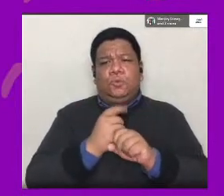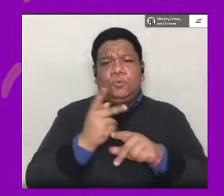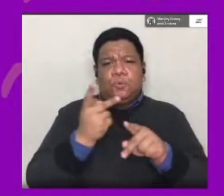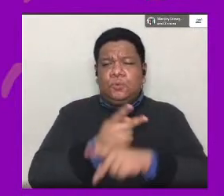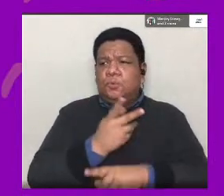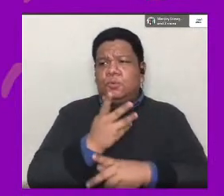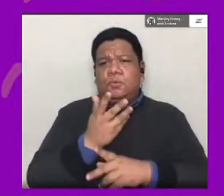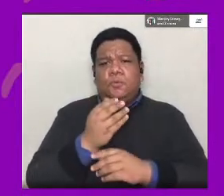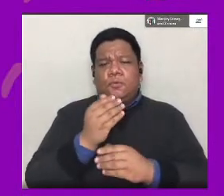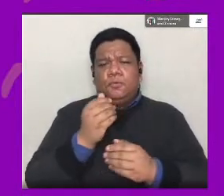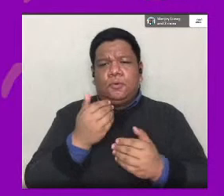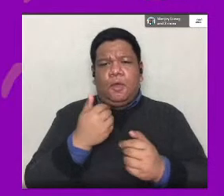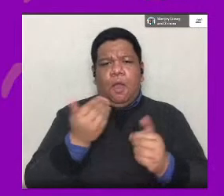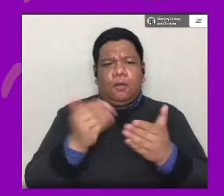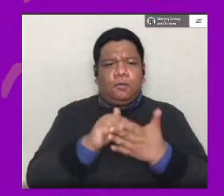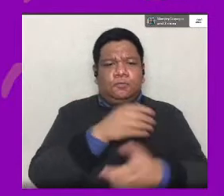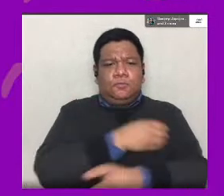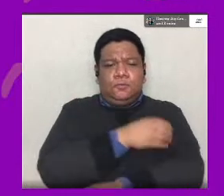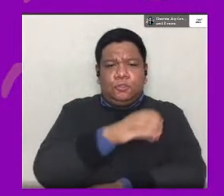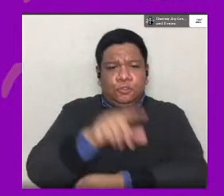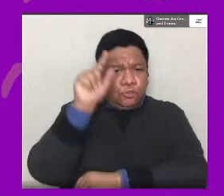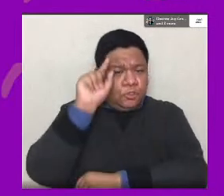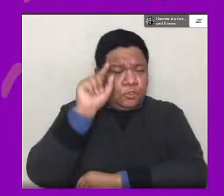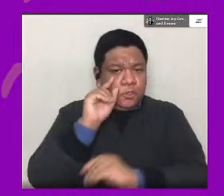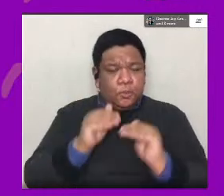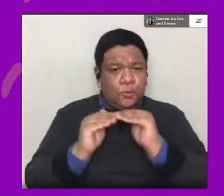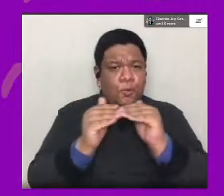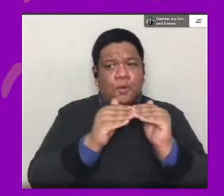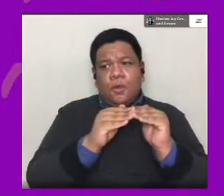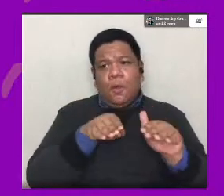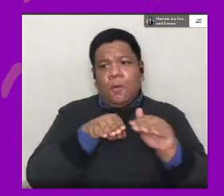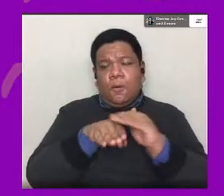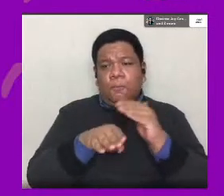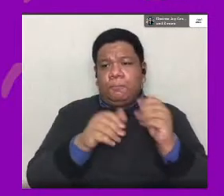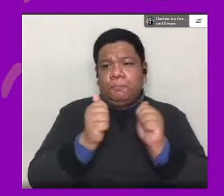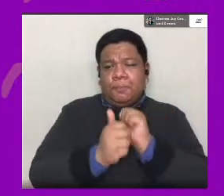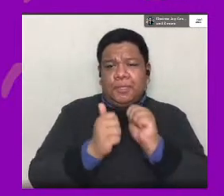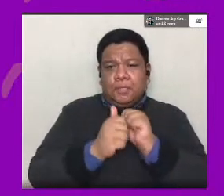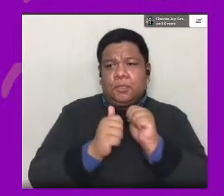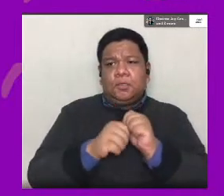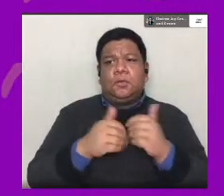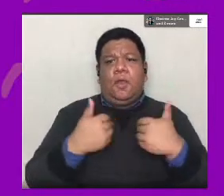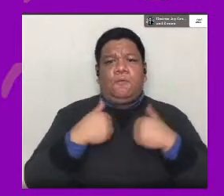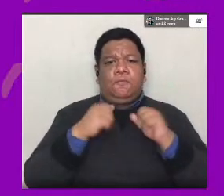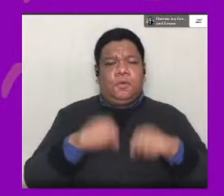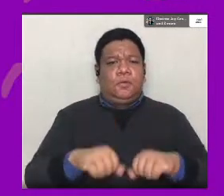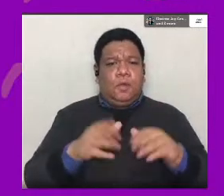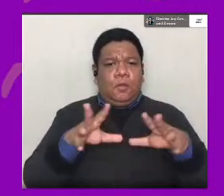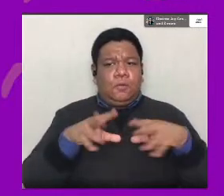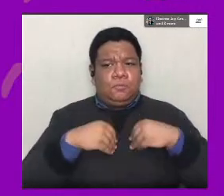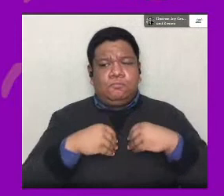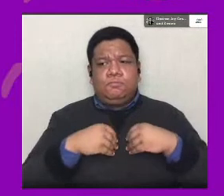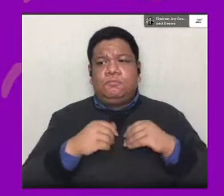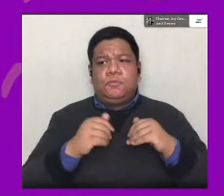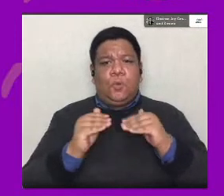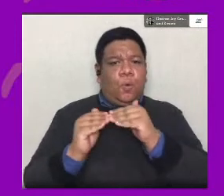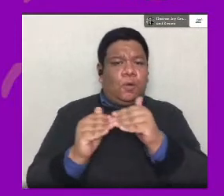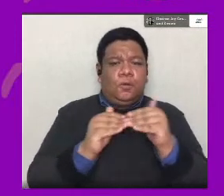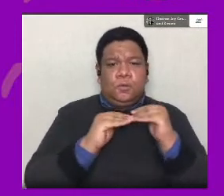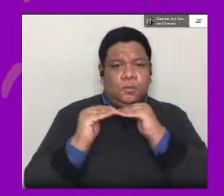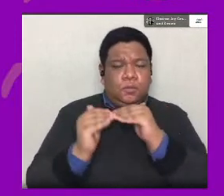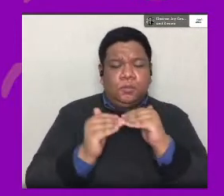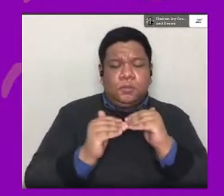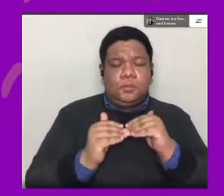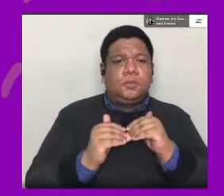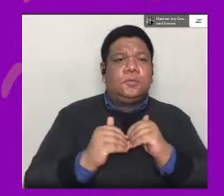inequalities. Accommodating means working around existing inequalities. And gender